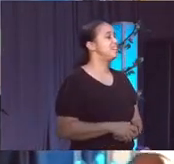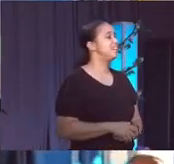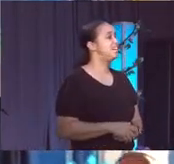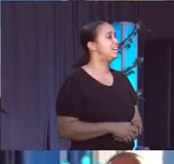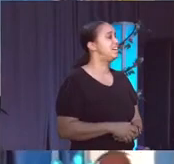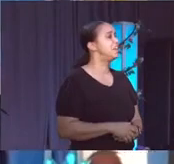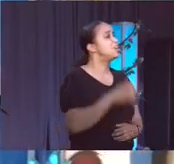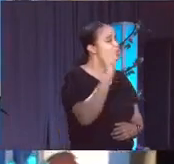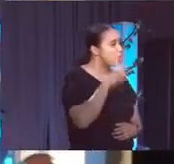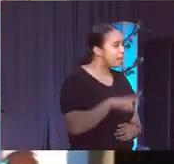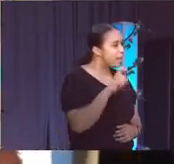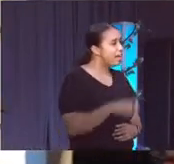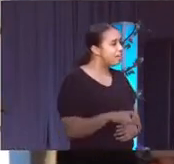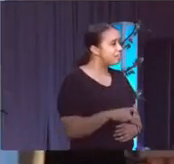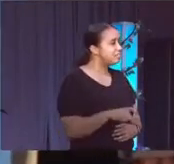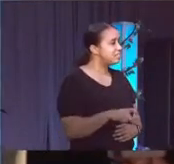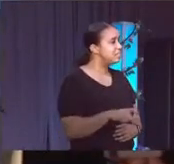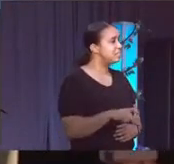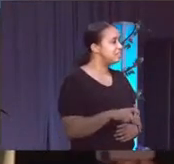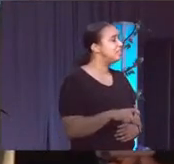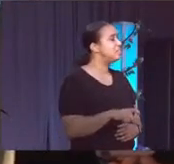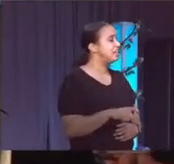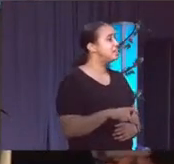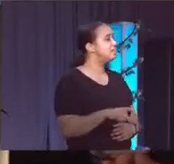You have to make the sale, though.